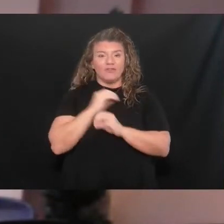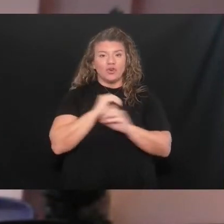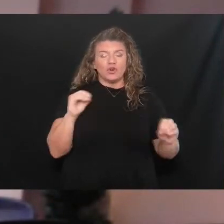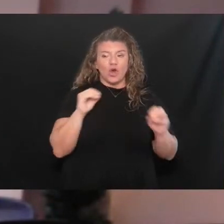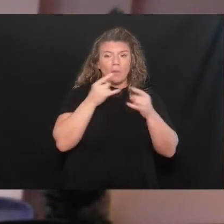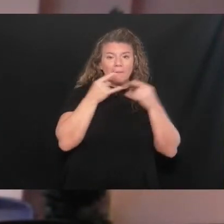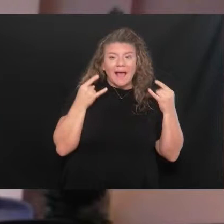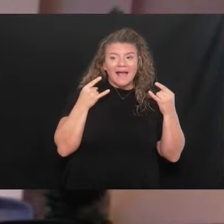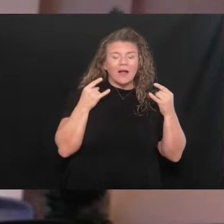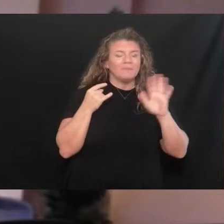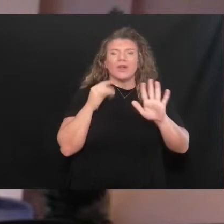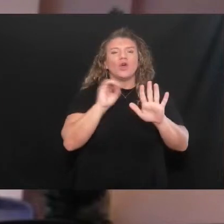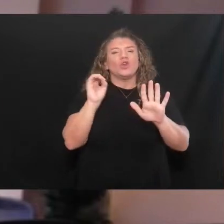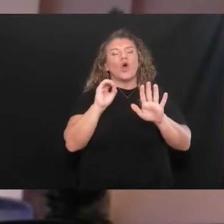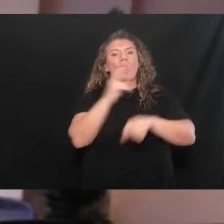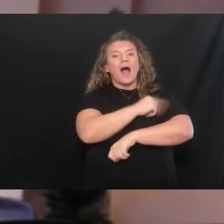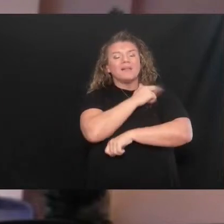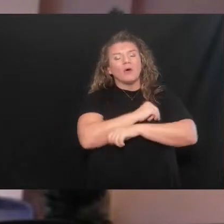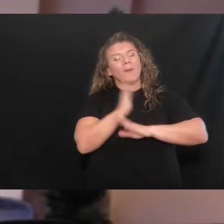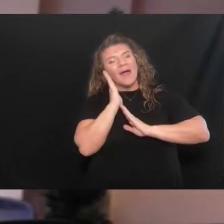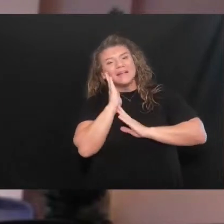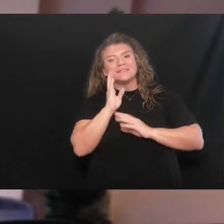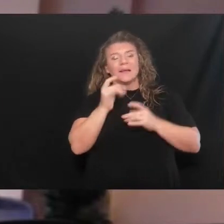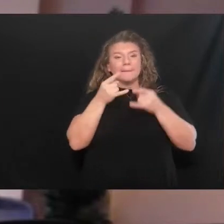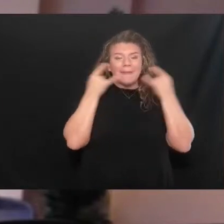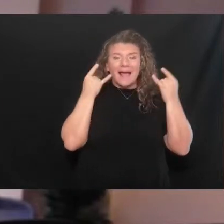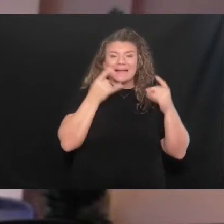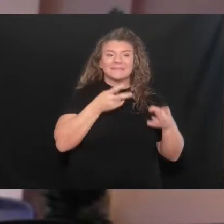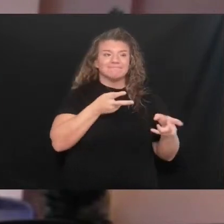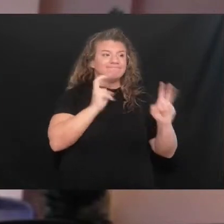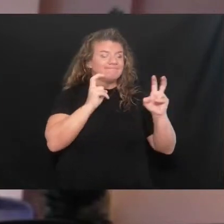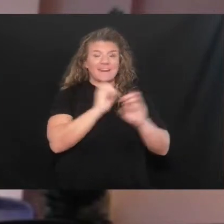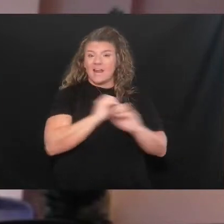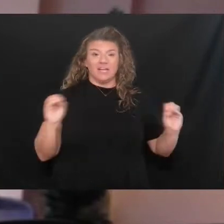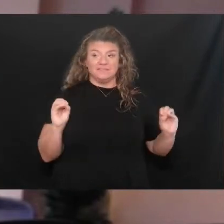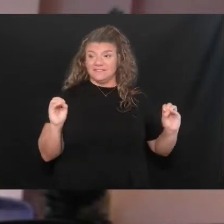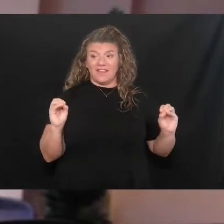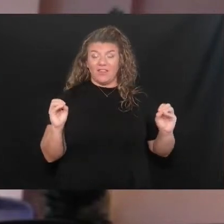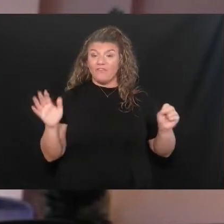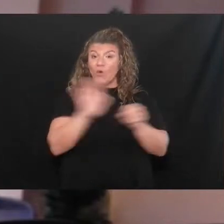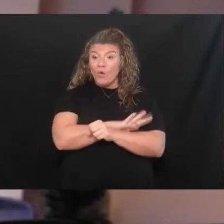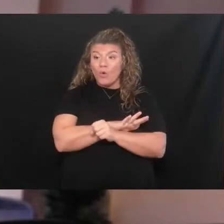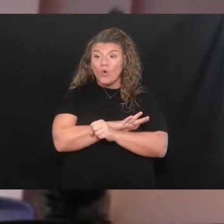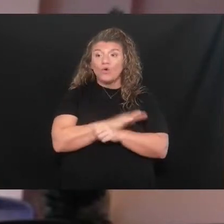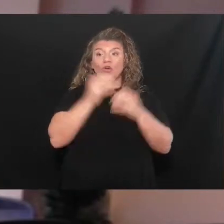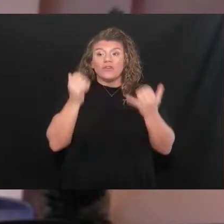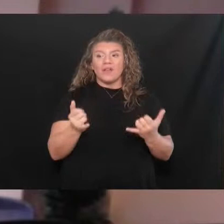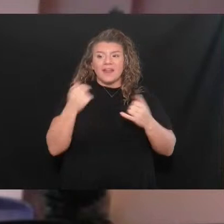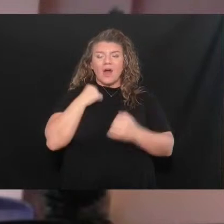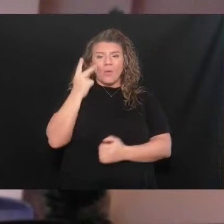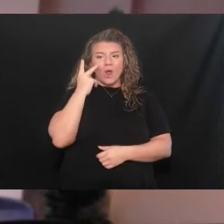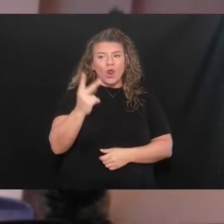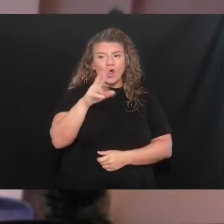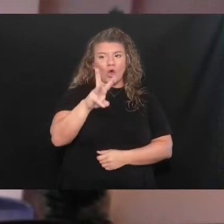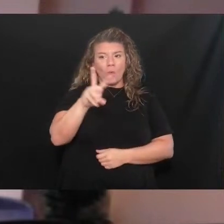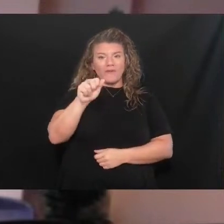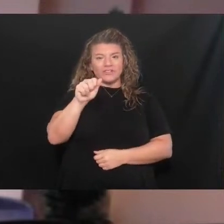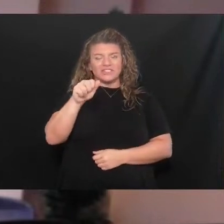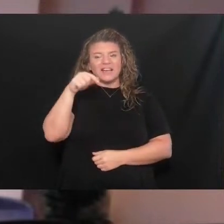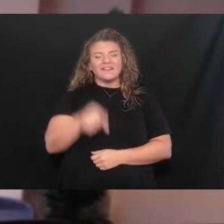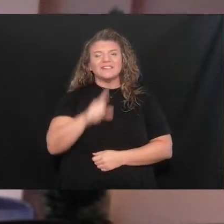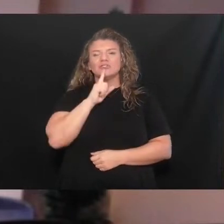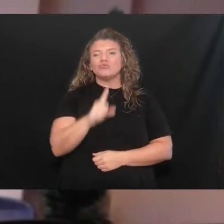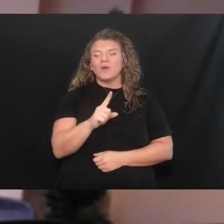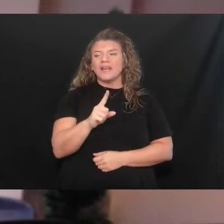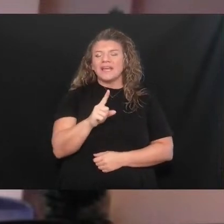have no ICU beds, they have no hospital beds. And so as we look at West Virginia, this is really